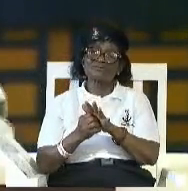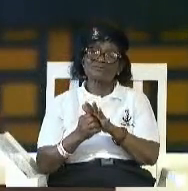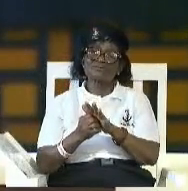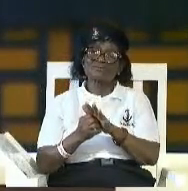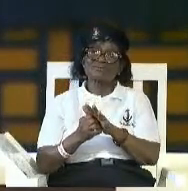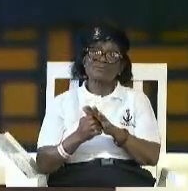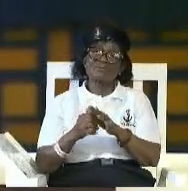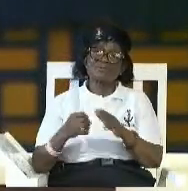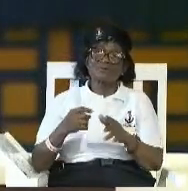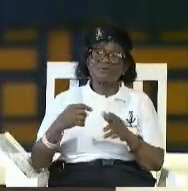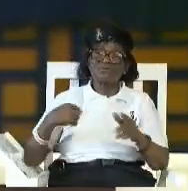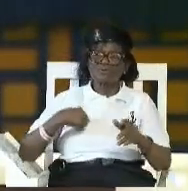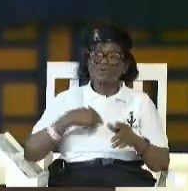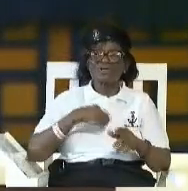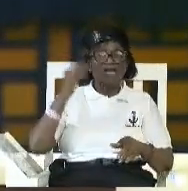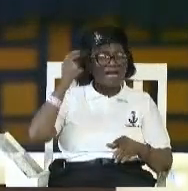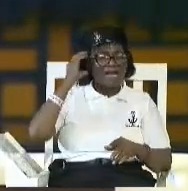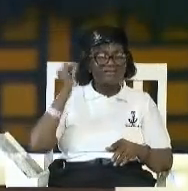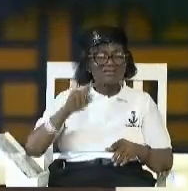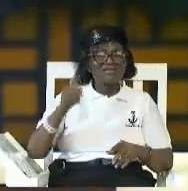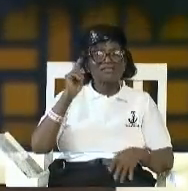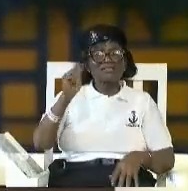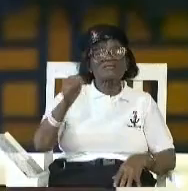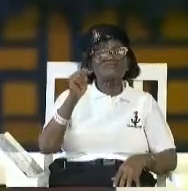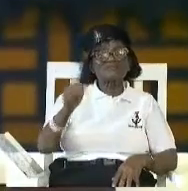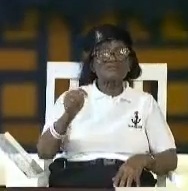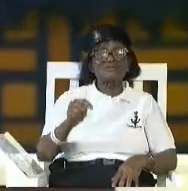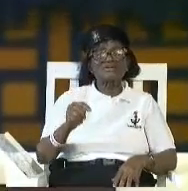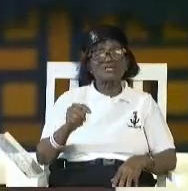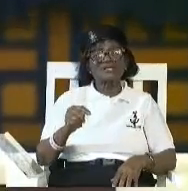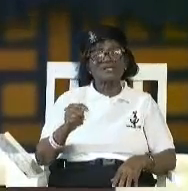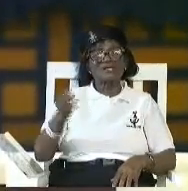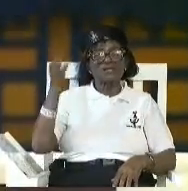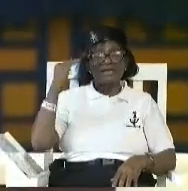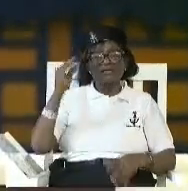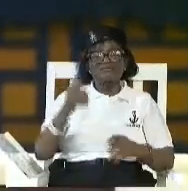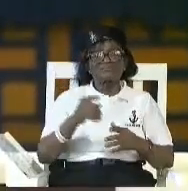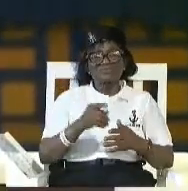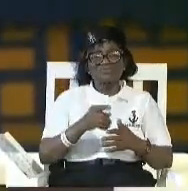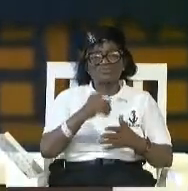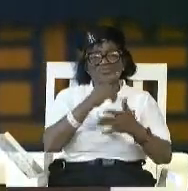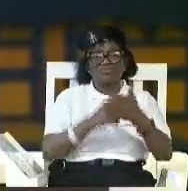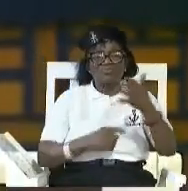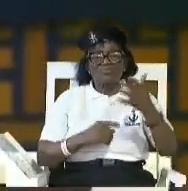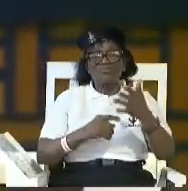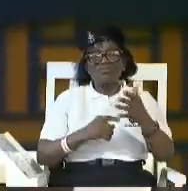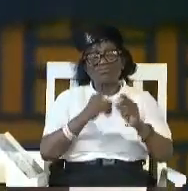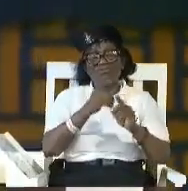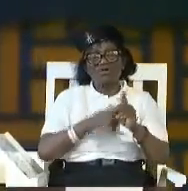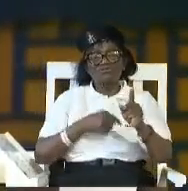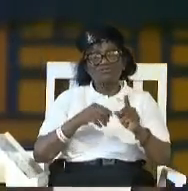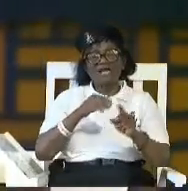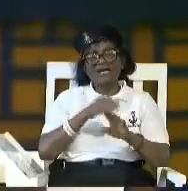we had a testimony last month at the Holy Ghost service.